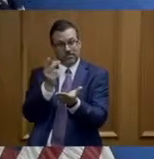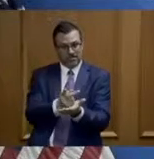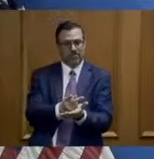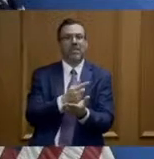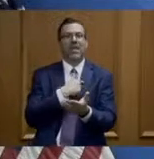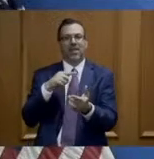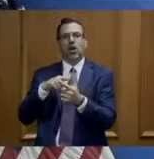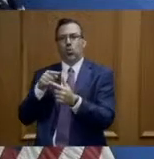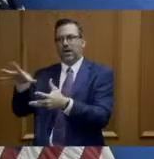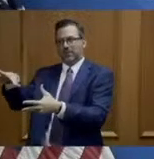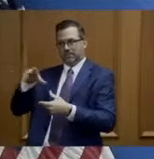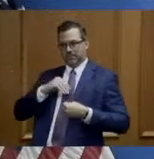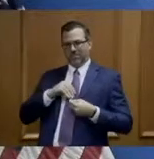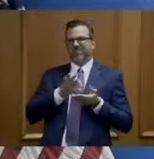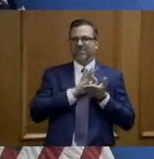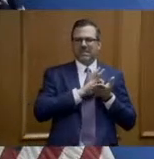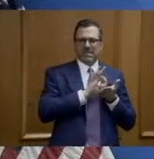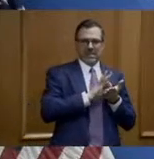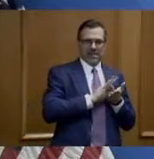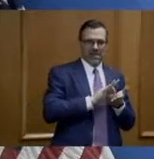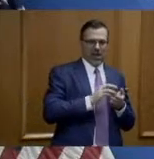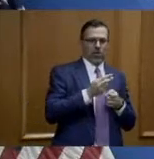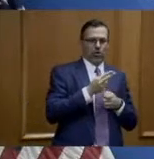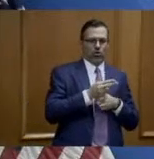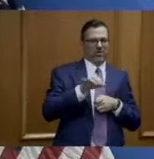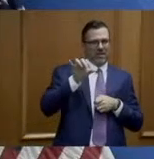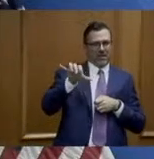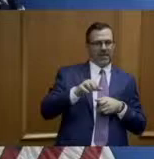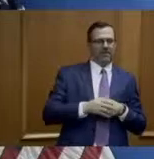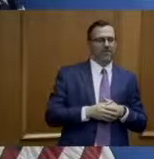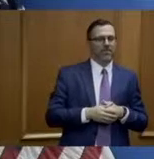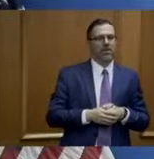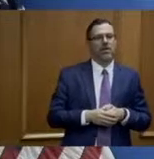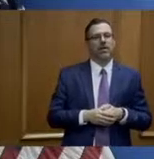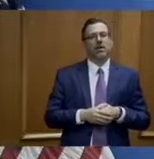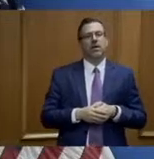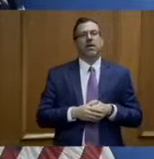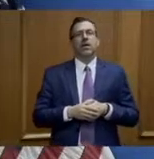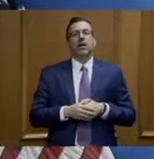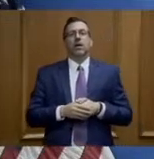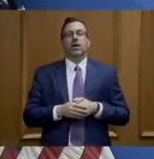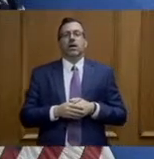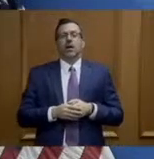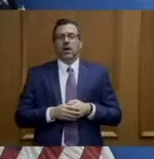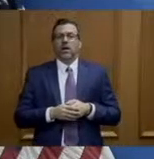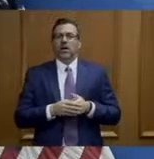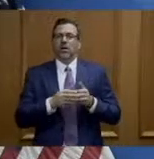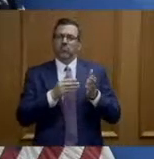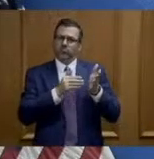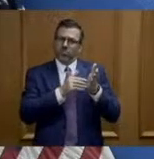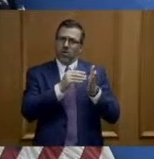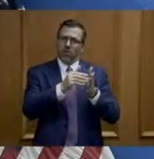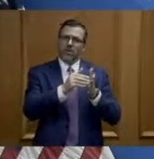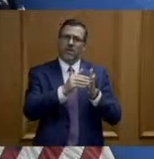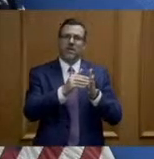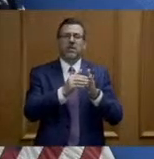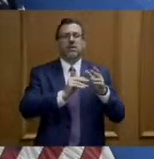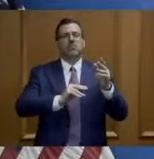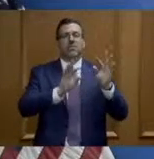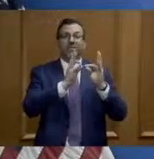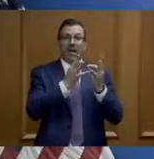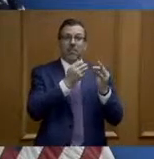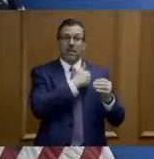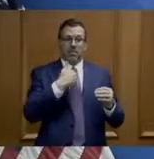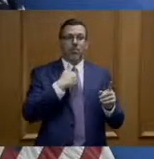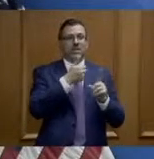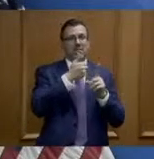have, and that's how the death reporting is done. You will oftentimes see that family reports or facility